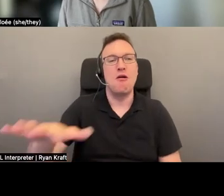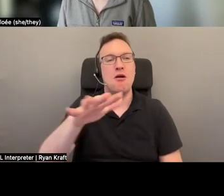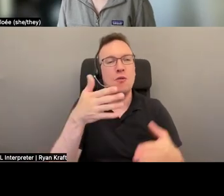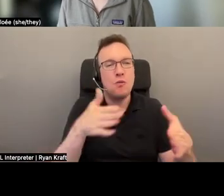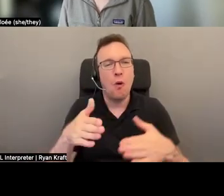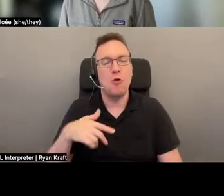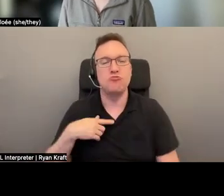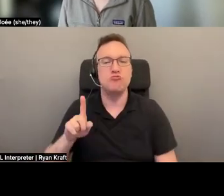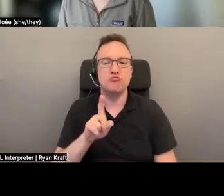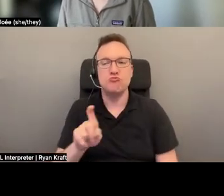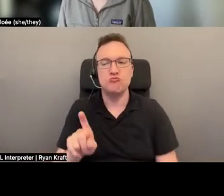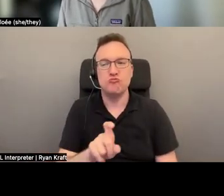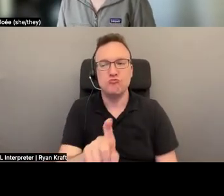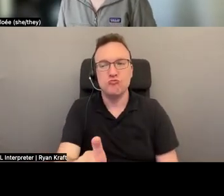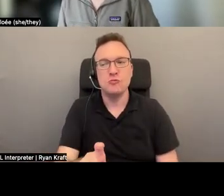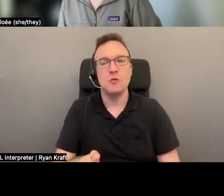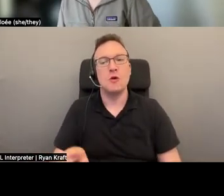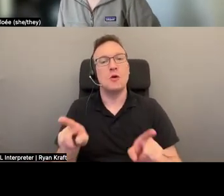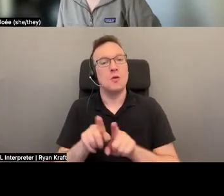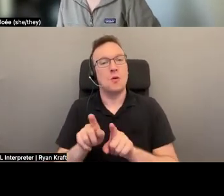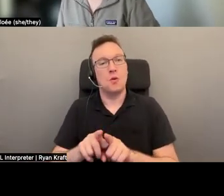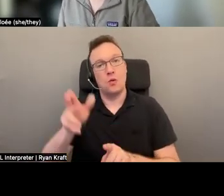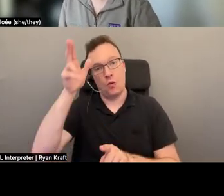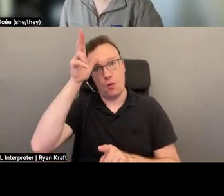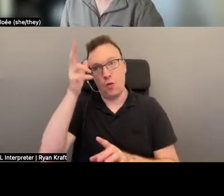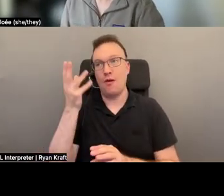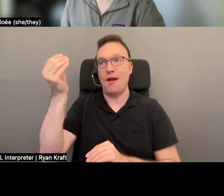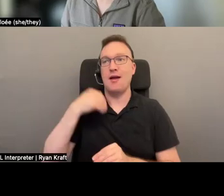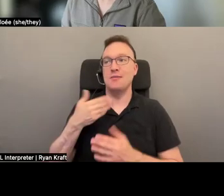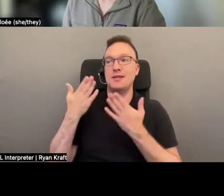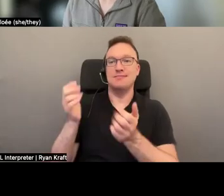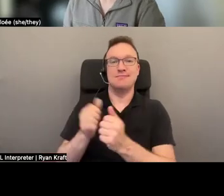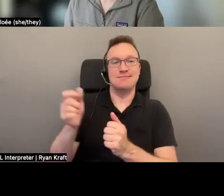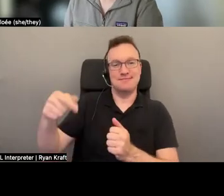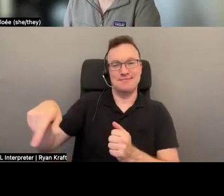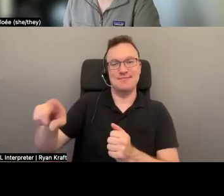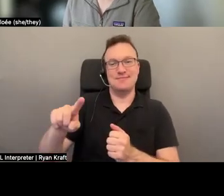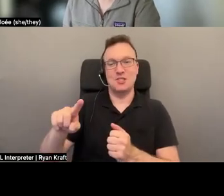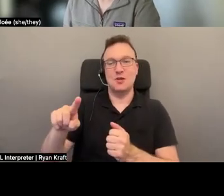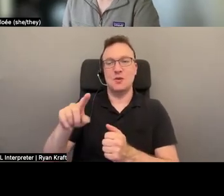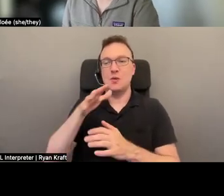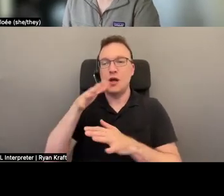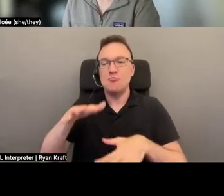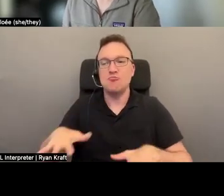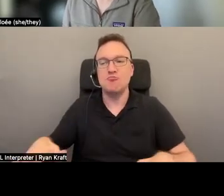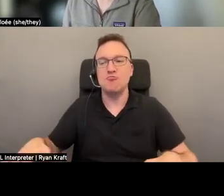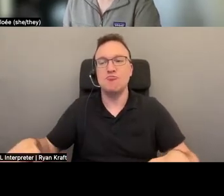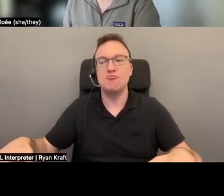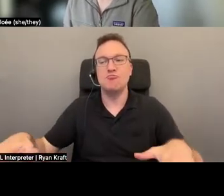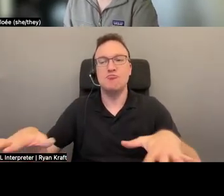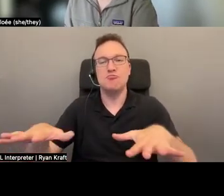or spend time with my horses in the fields,